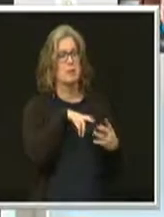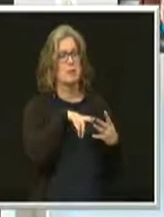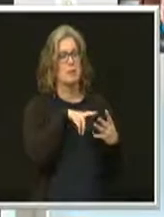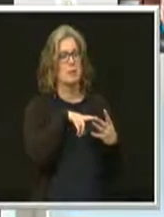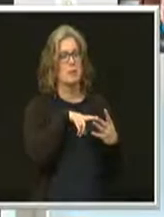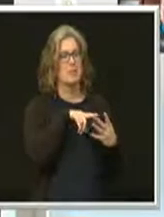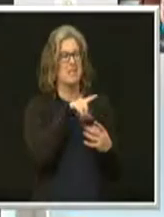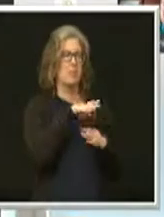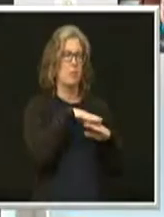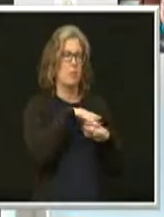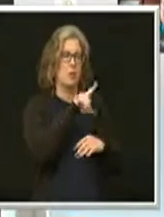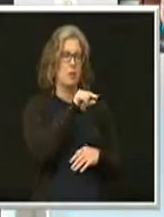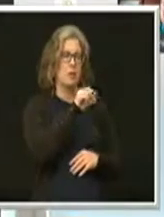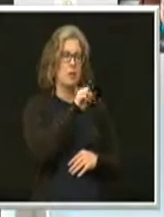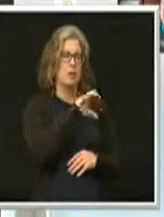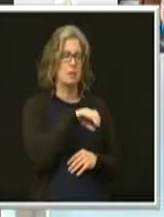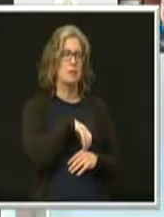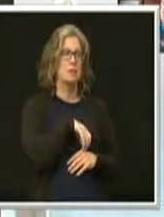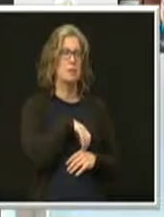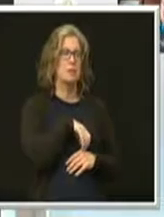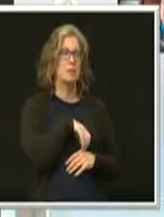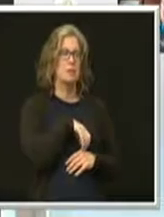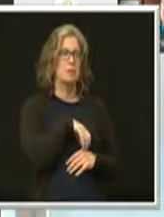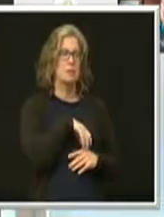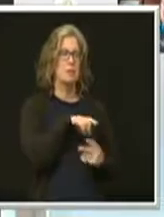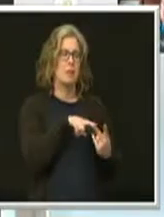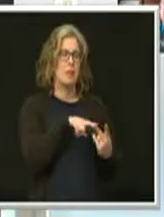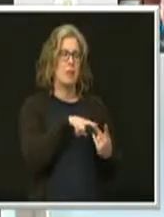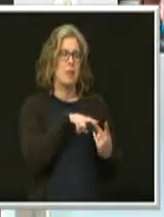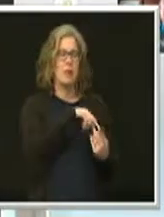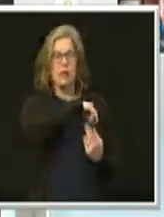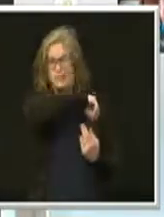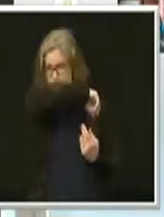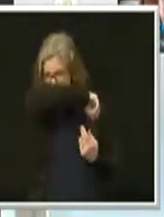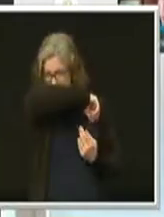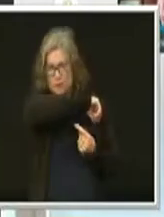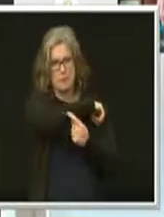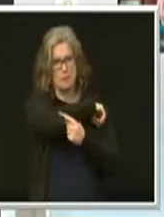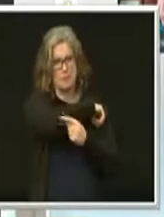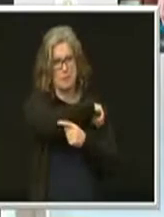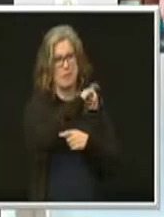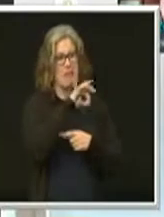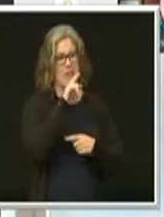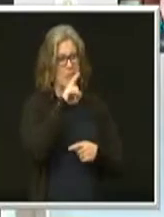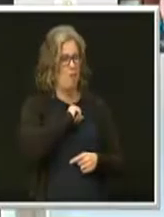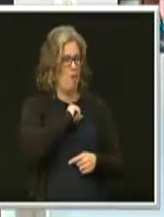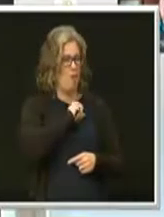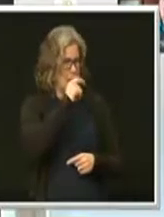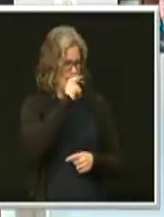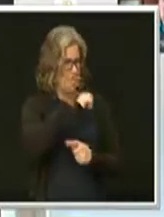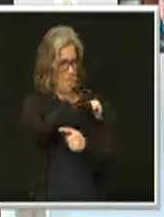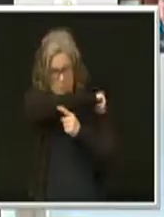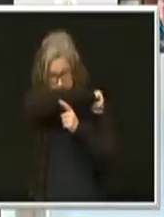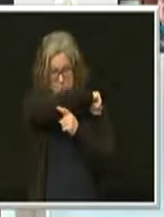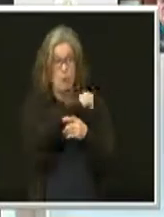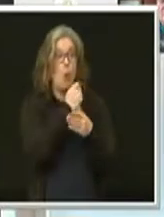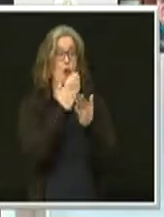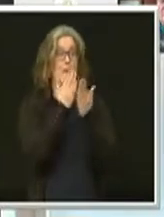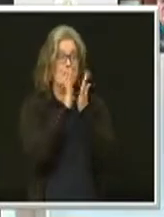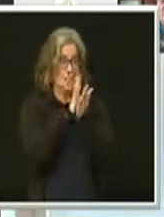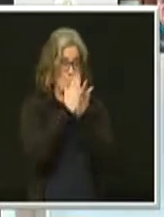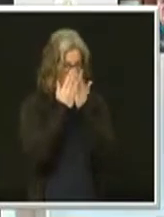at least 20 seconds. Uh, Cough, sneeze, cover it with your elbow or tissue.